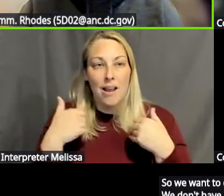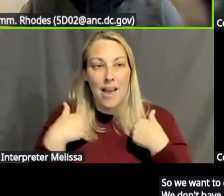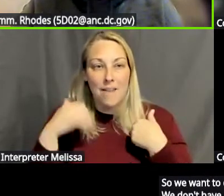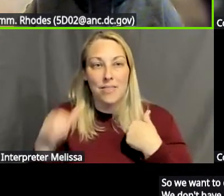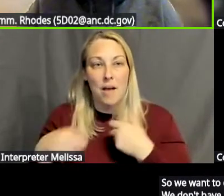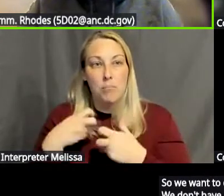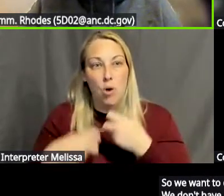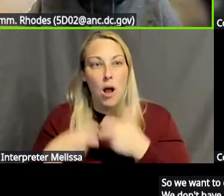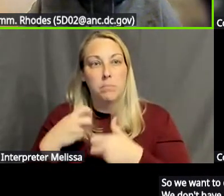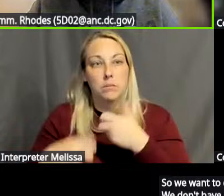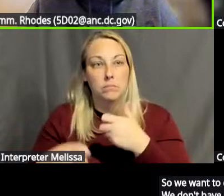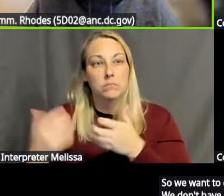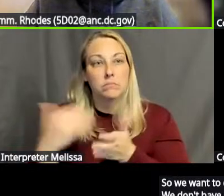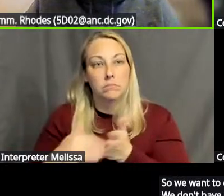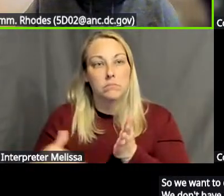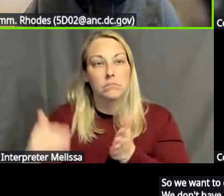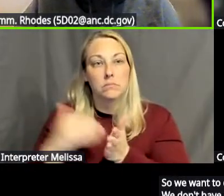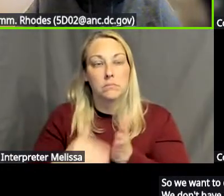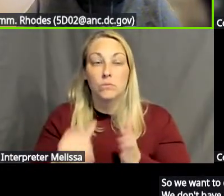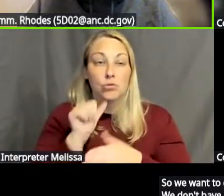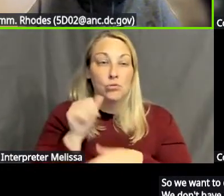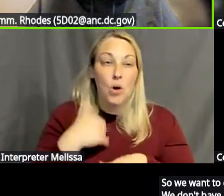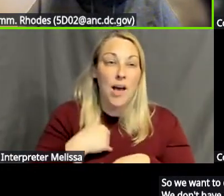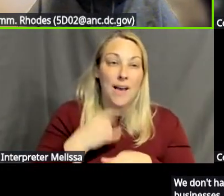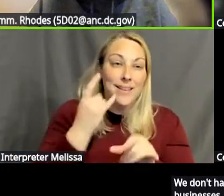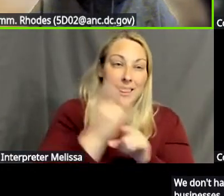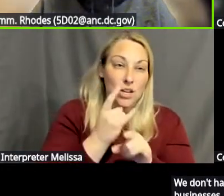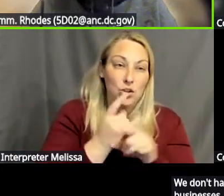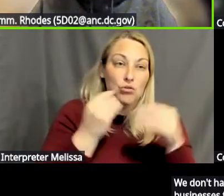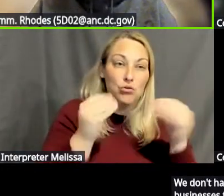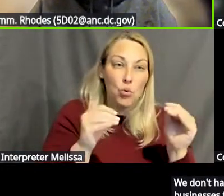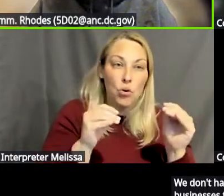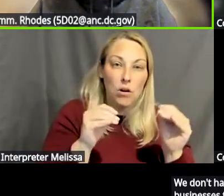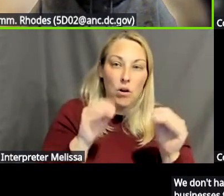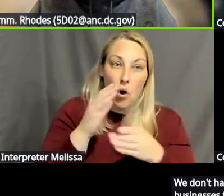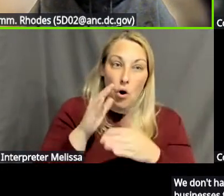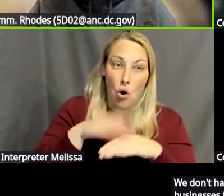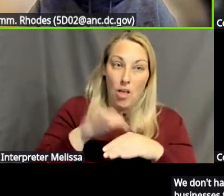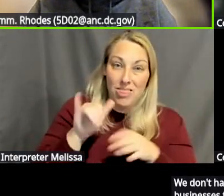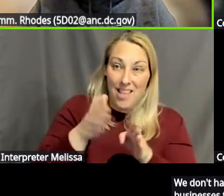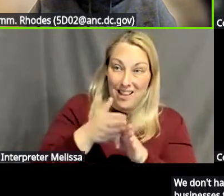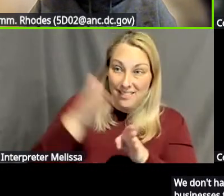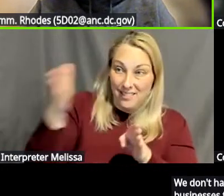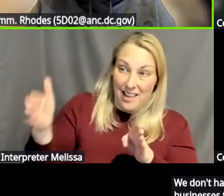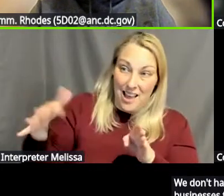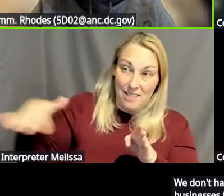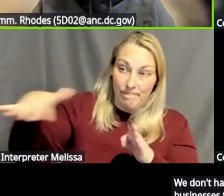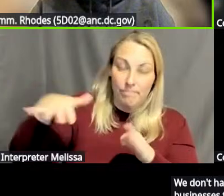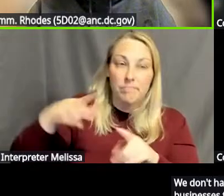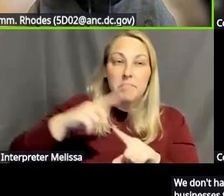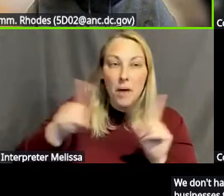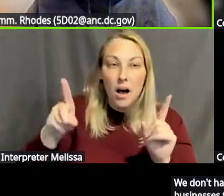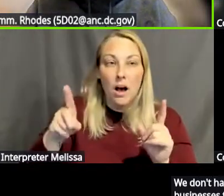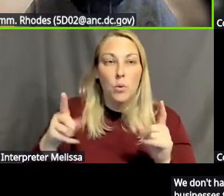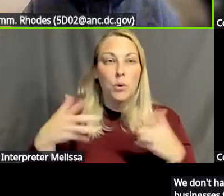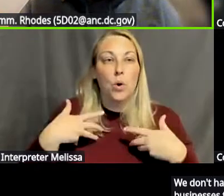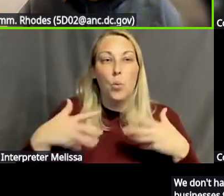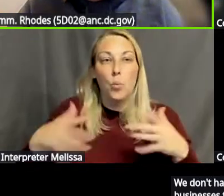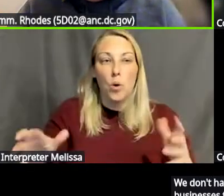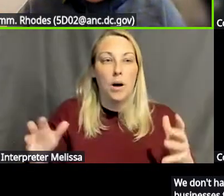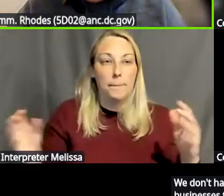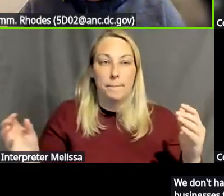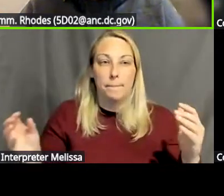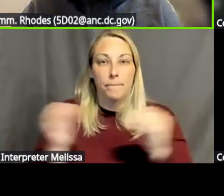want these type of businesses to be here because we're already dealing with